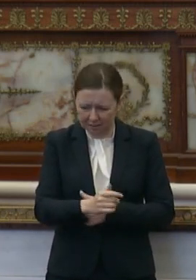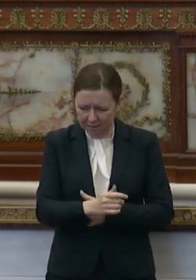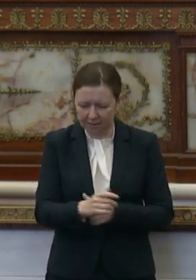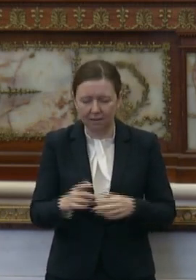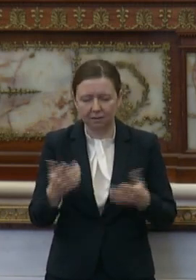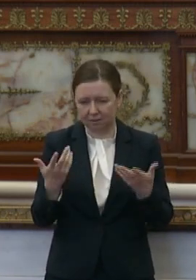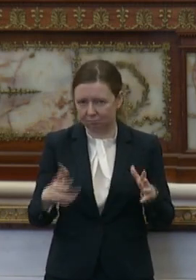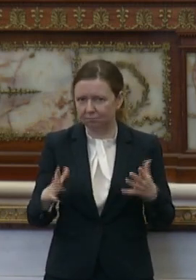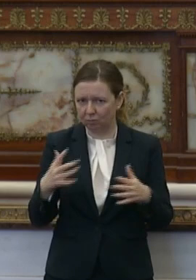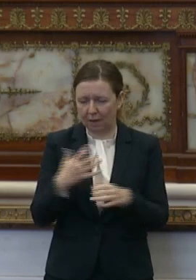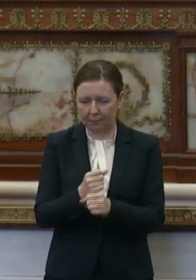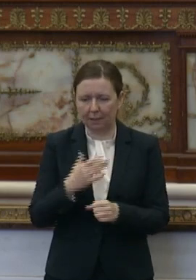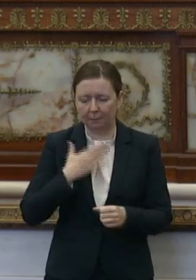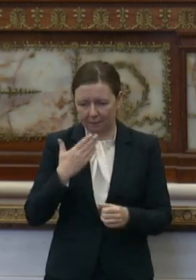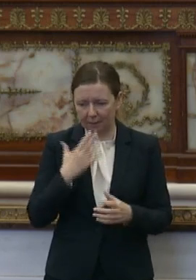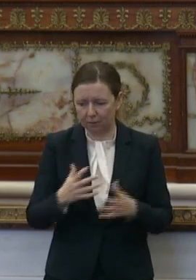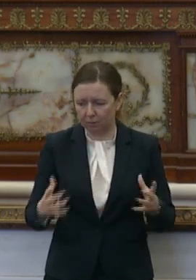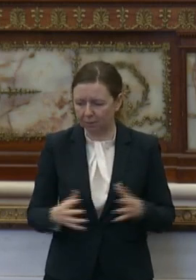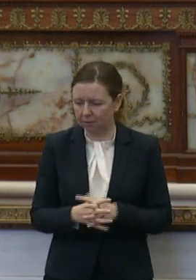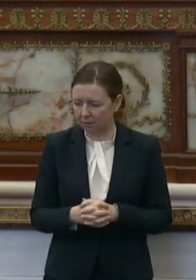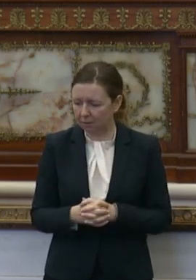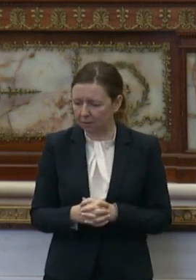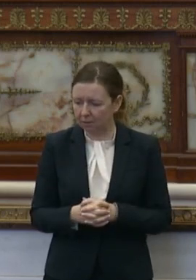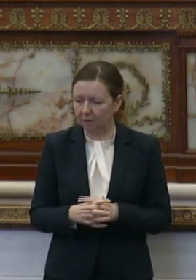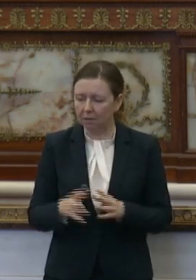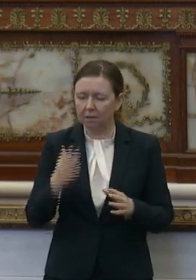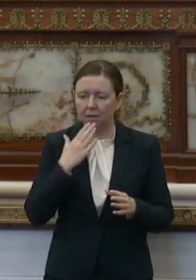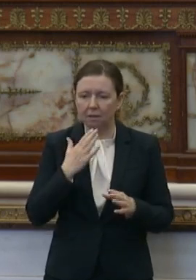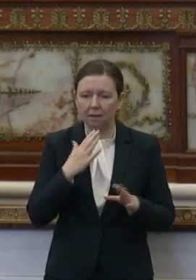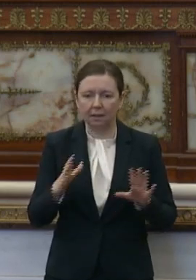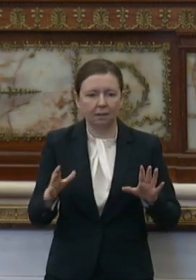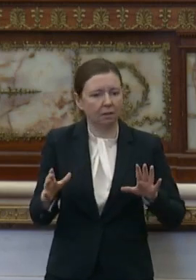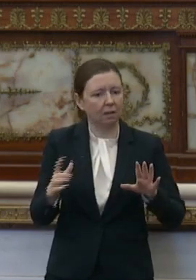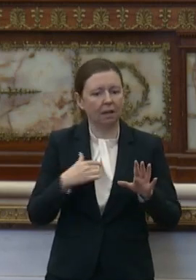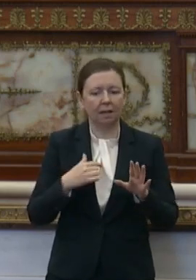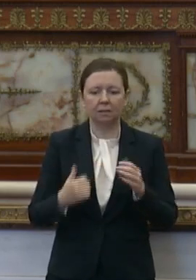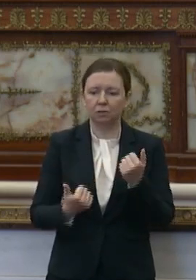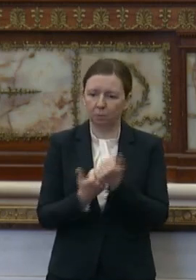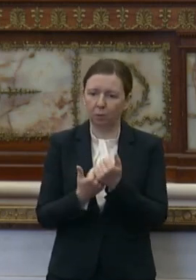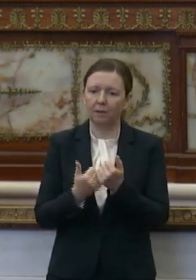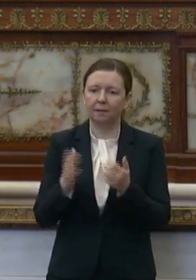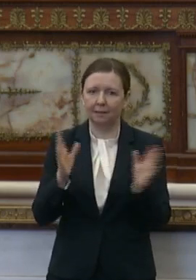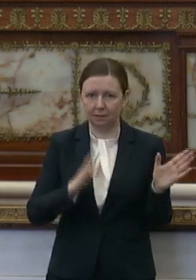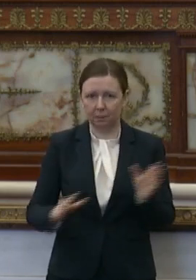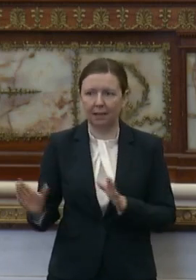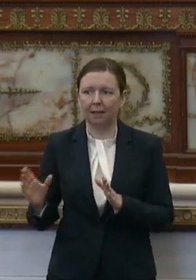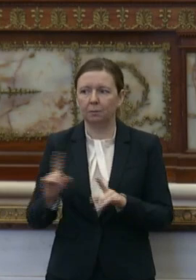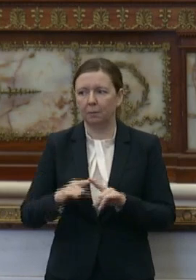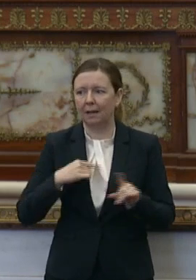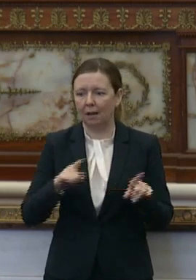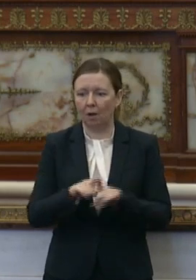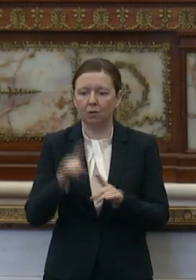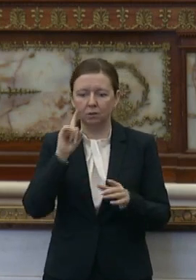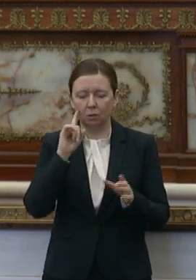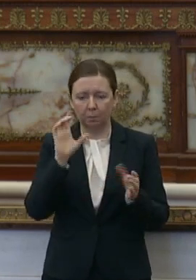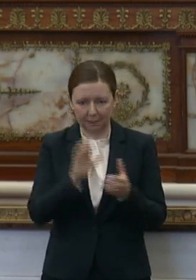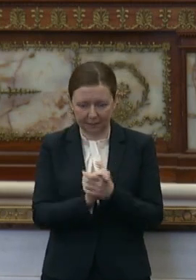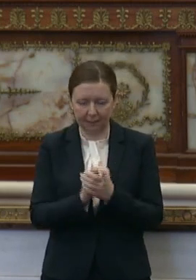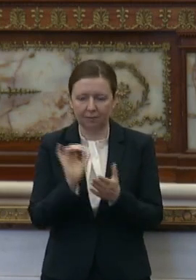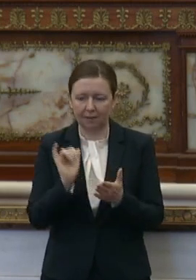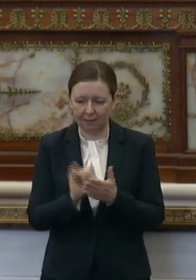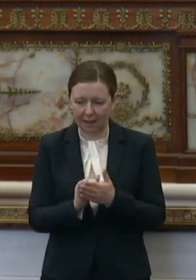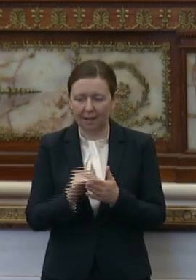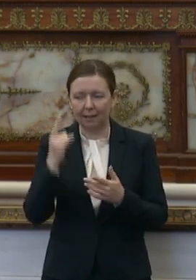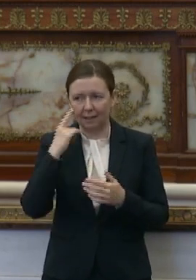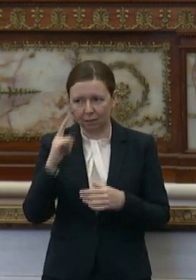that'll be great. Yeah. Thank you so much. Thank you. I support this plan, but I also believe that